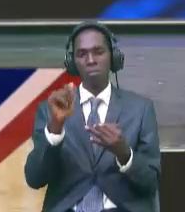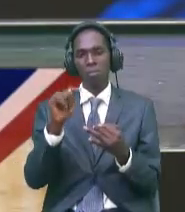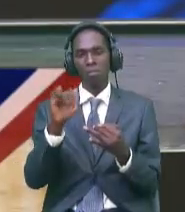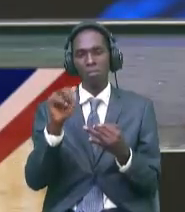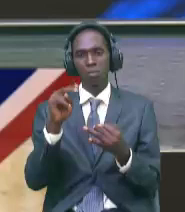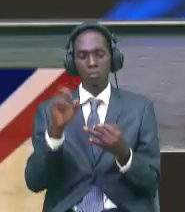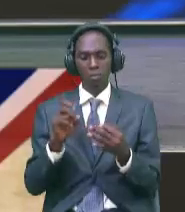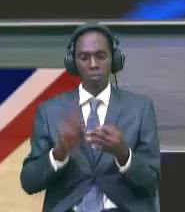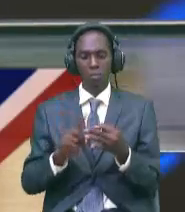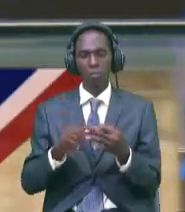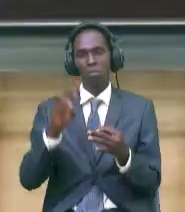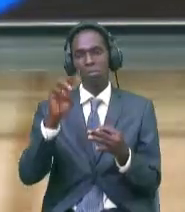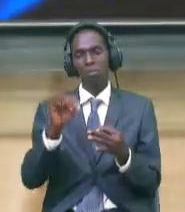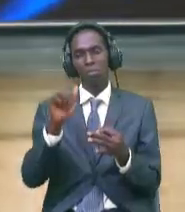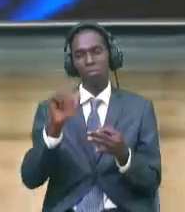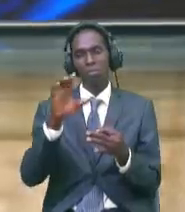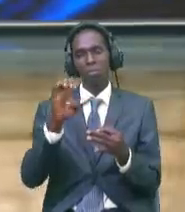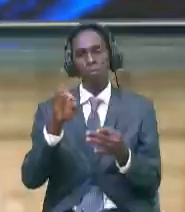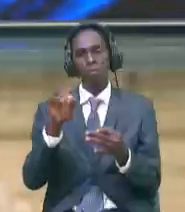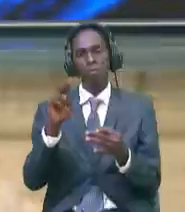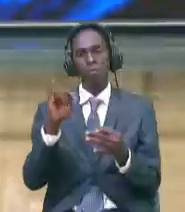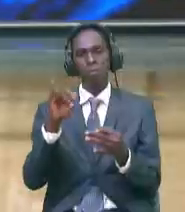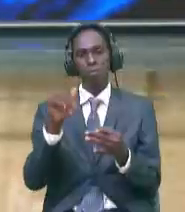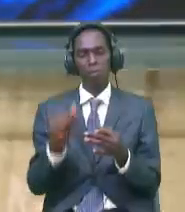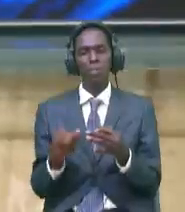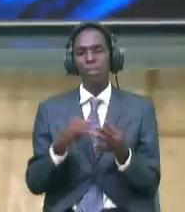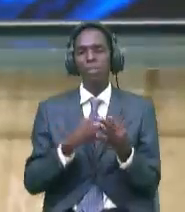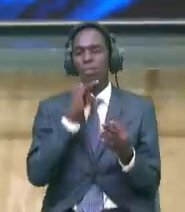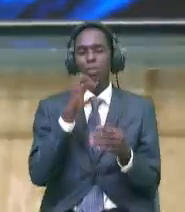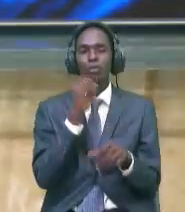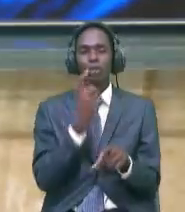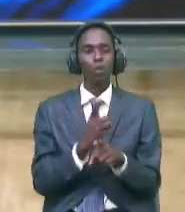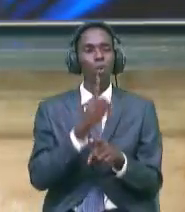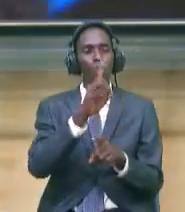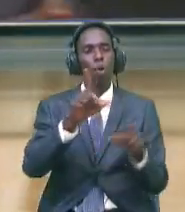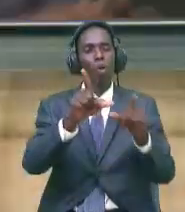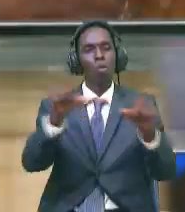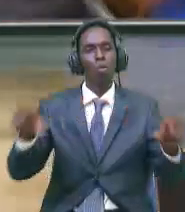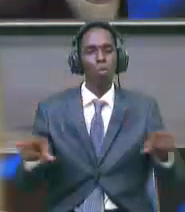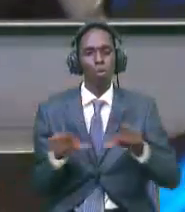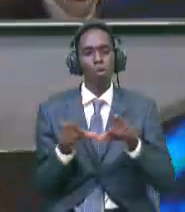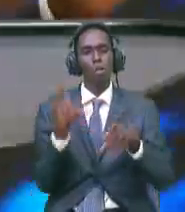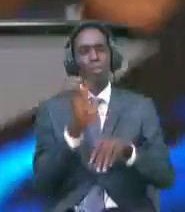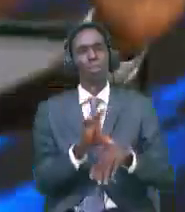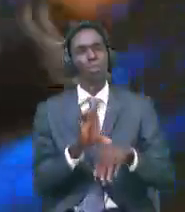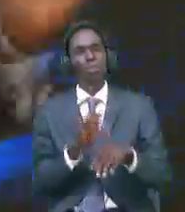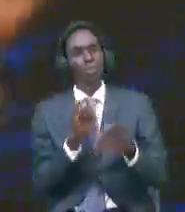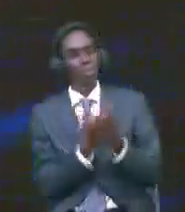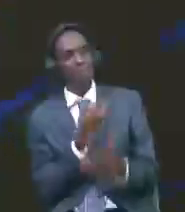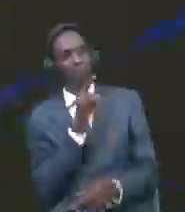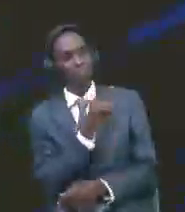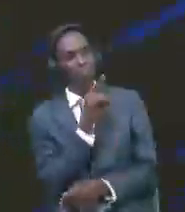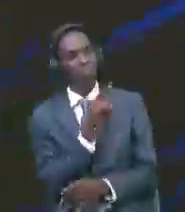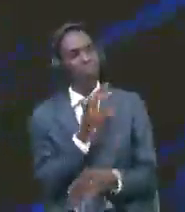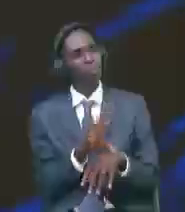Macedonia. It's not just one local church. We shouldn't have the idea that, well, that particular church, maybe